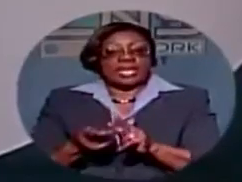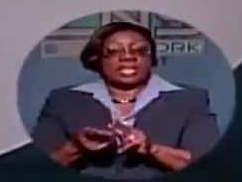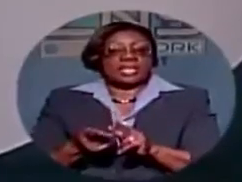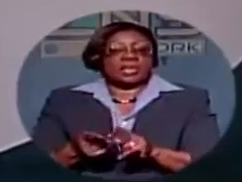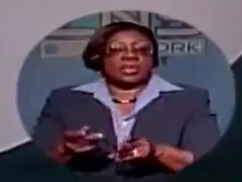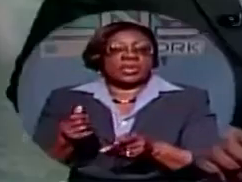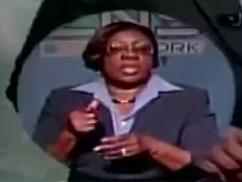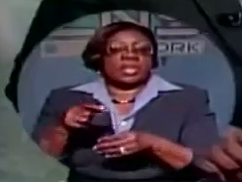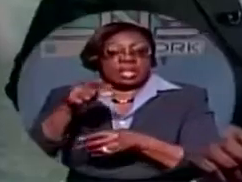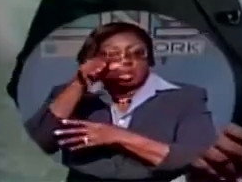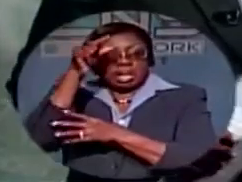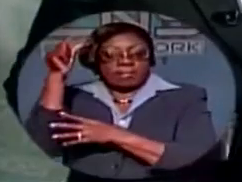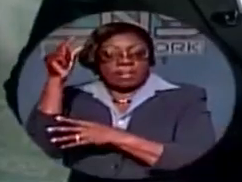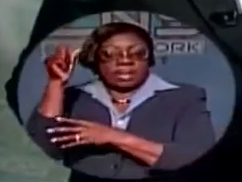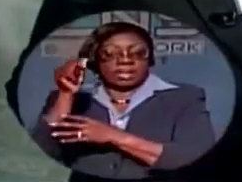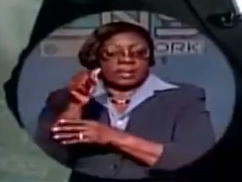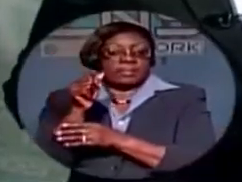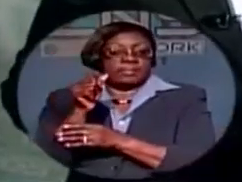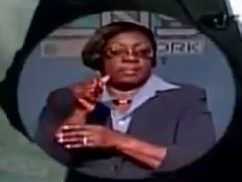that forward.